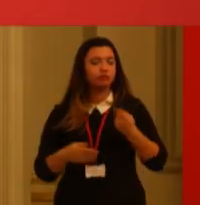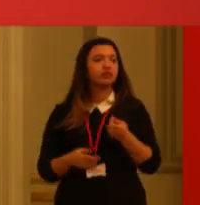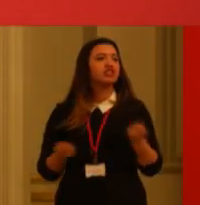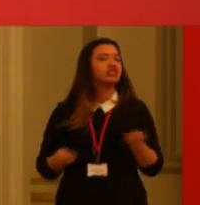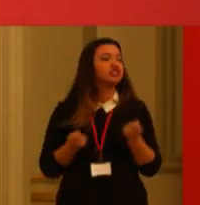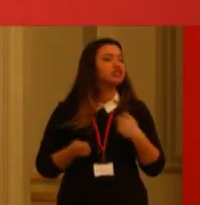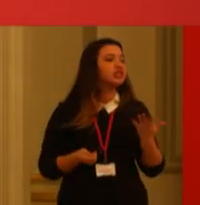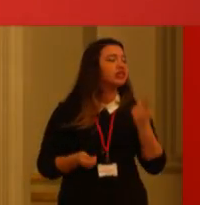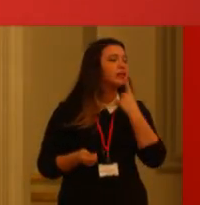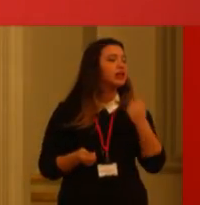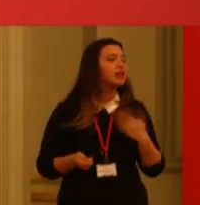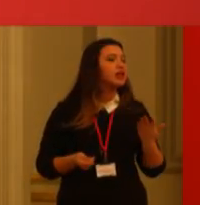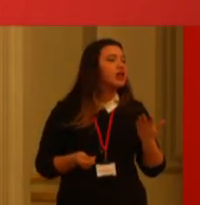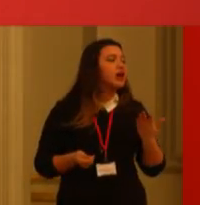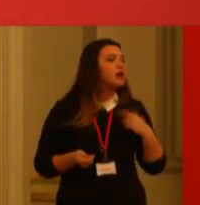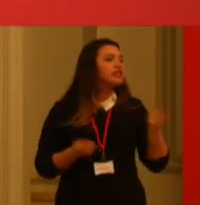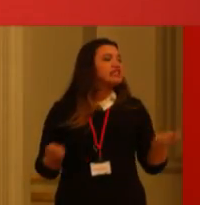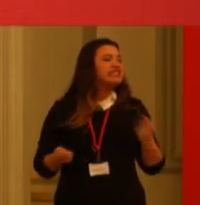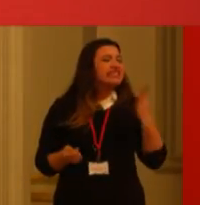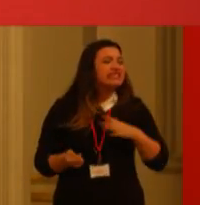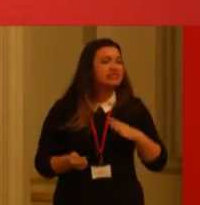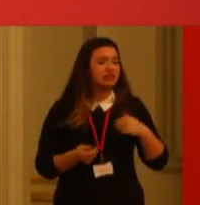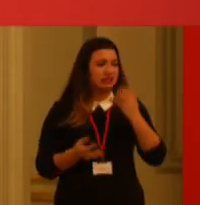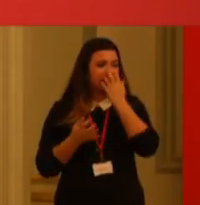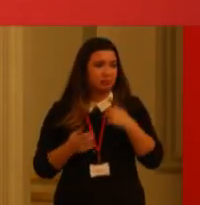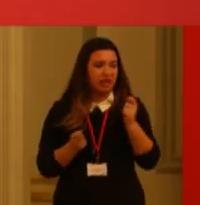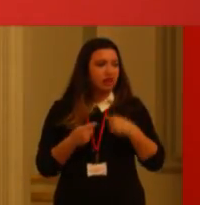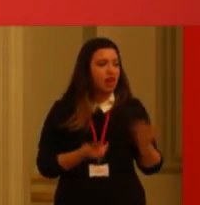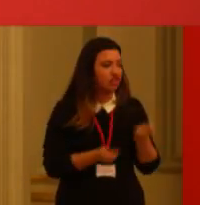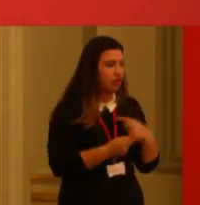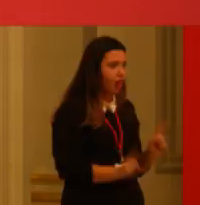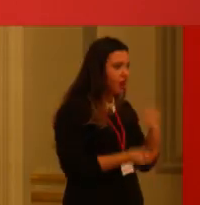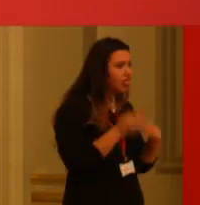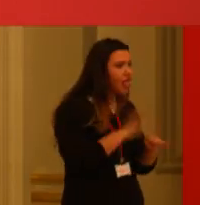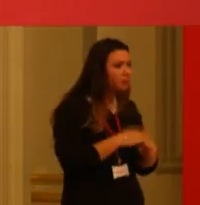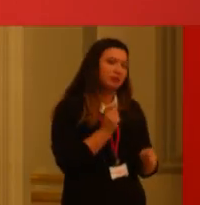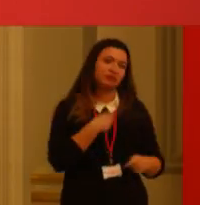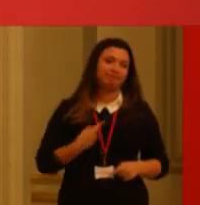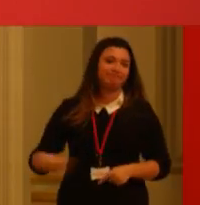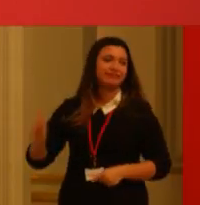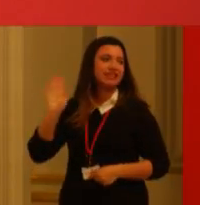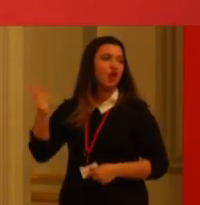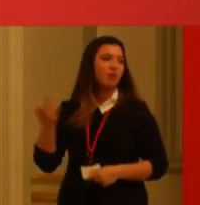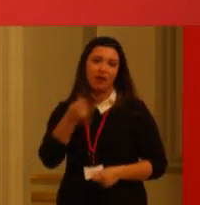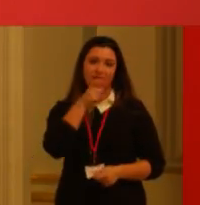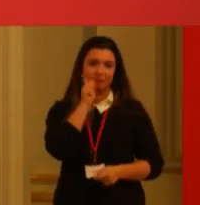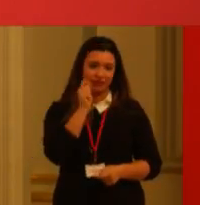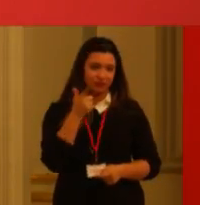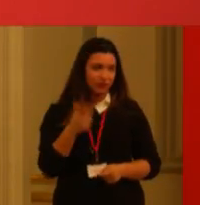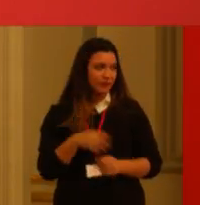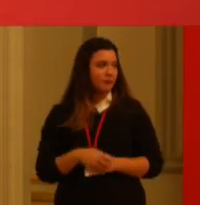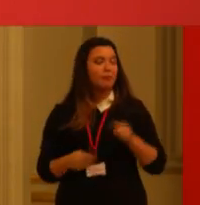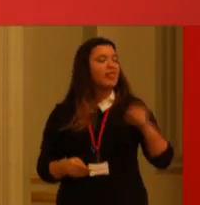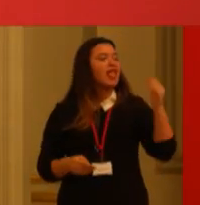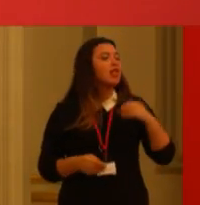part of the sexual sector, as the saying